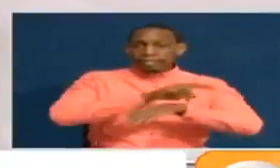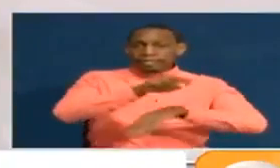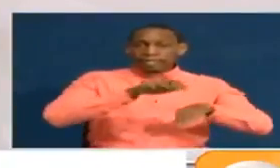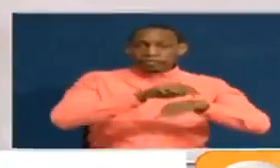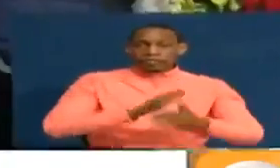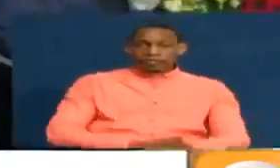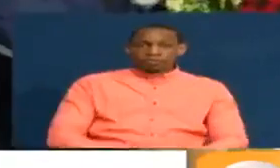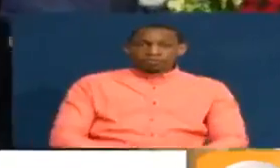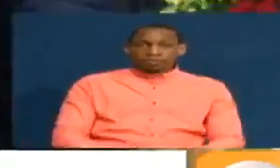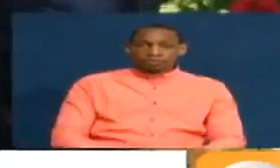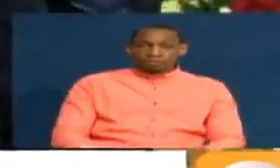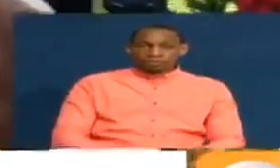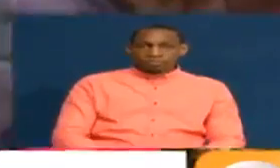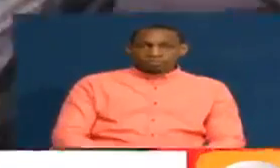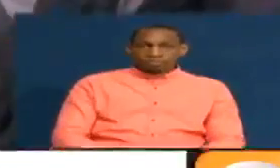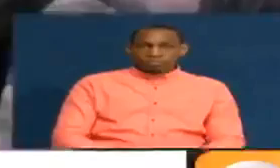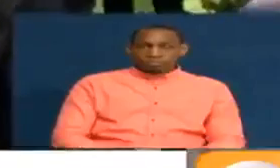nation.